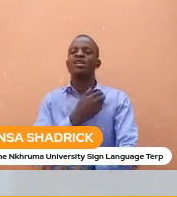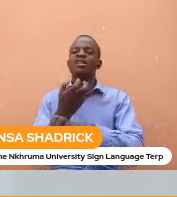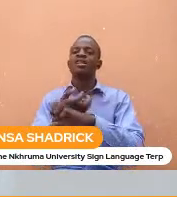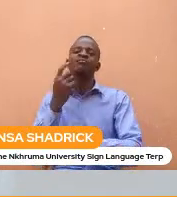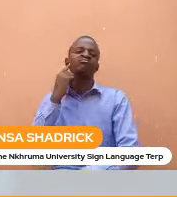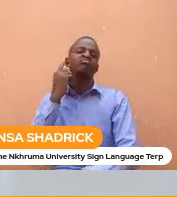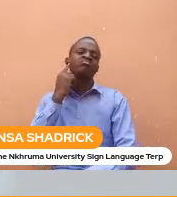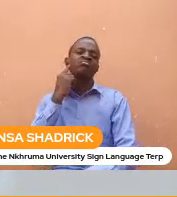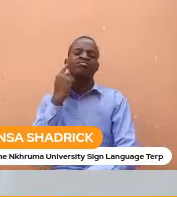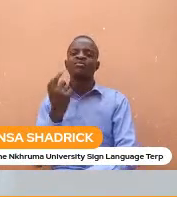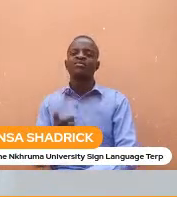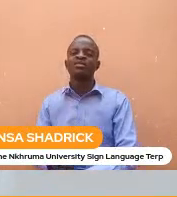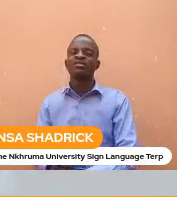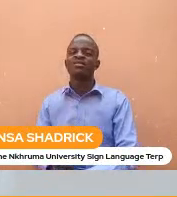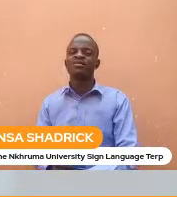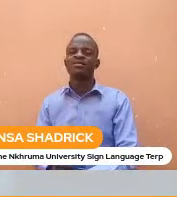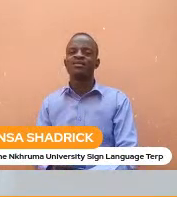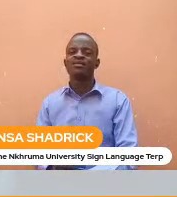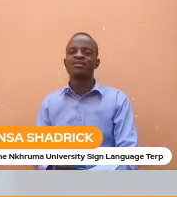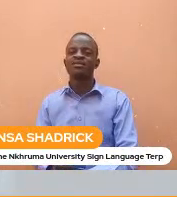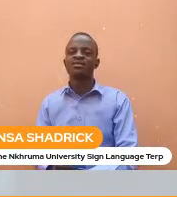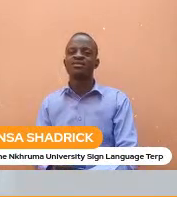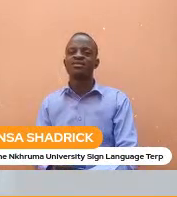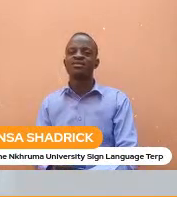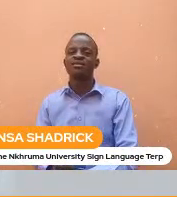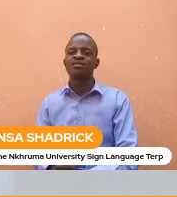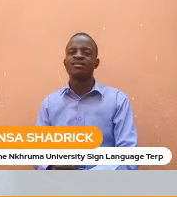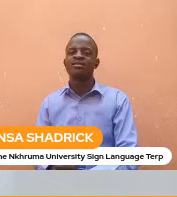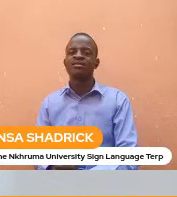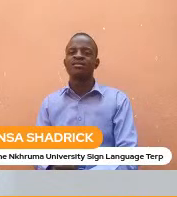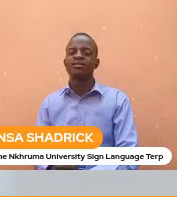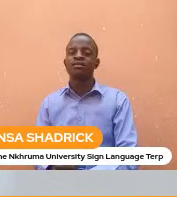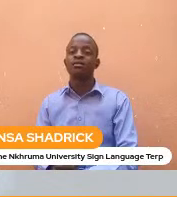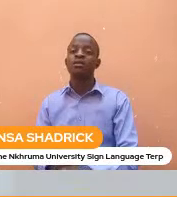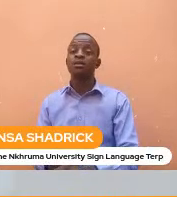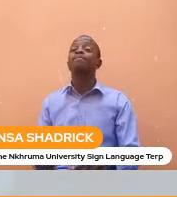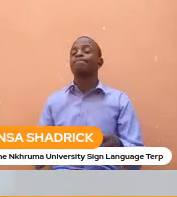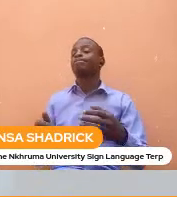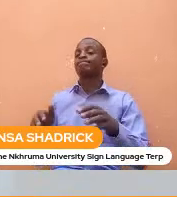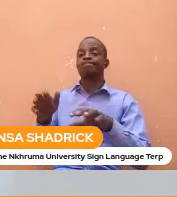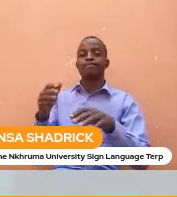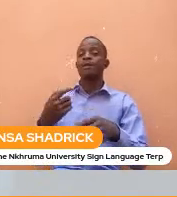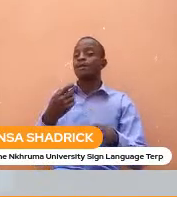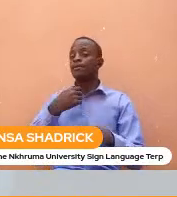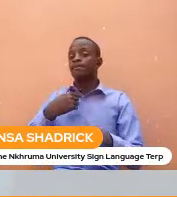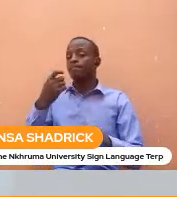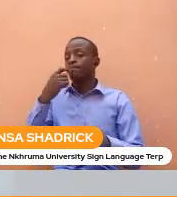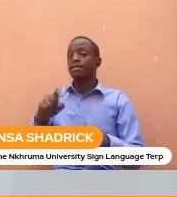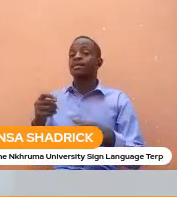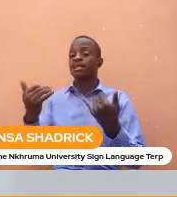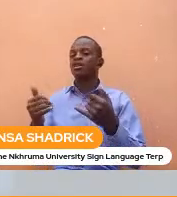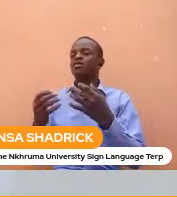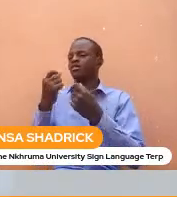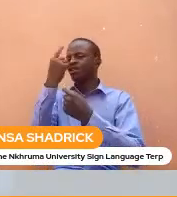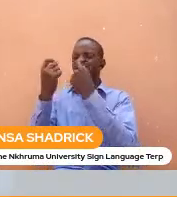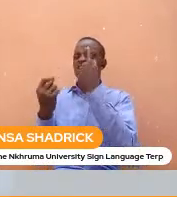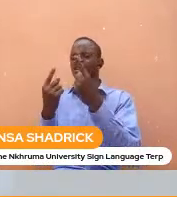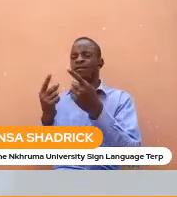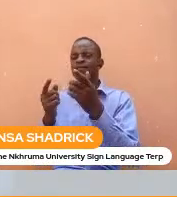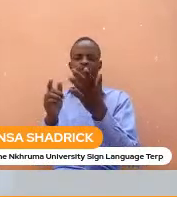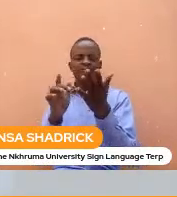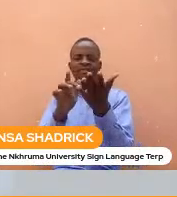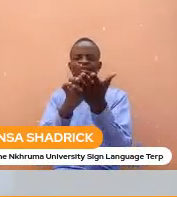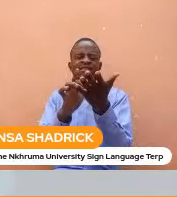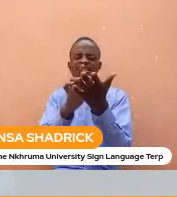all. So that was really, really good. Yeah. Now let's come to now understanding the types of contraceptives. I know, Mwape, you've